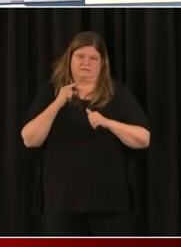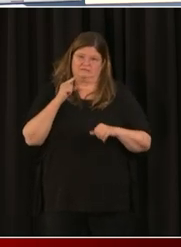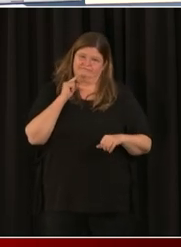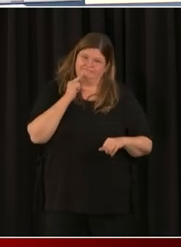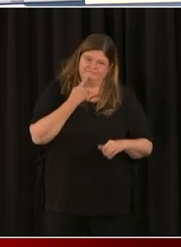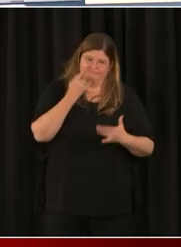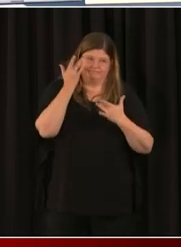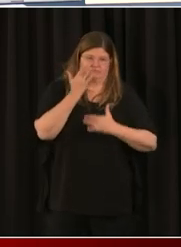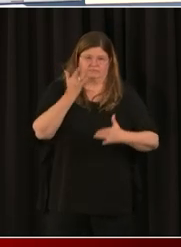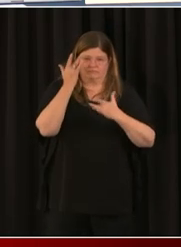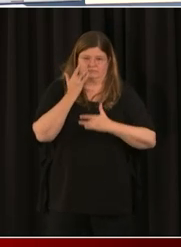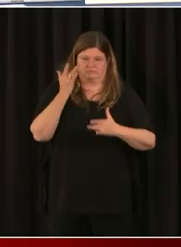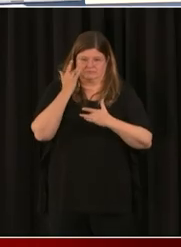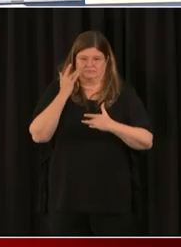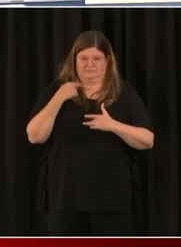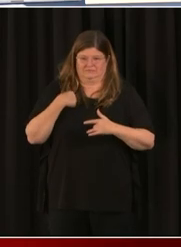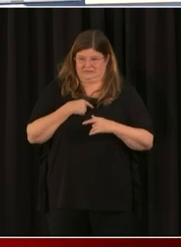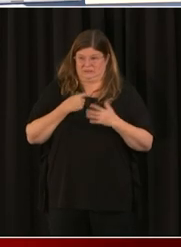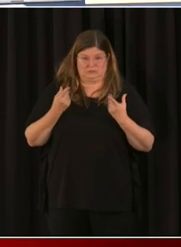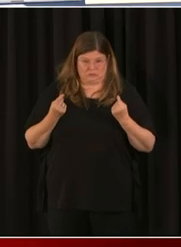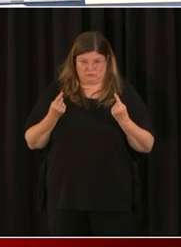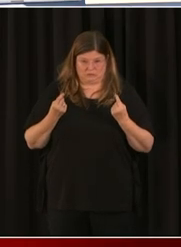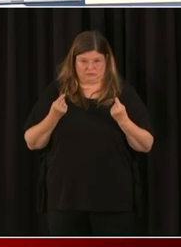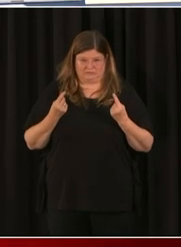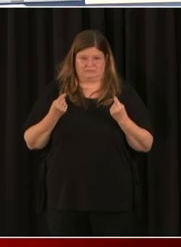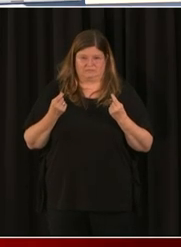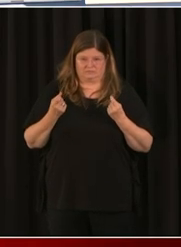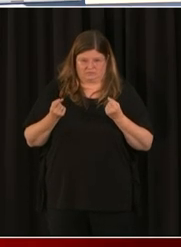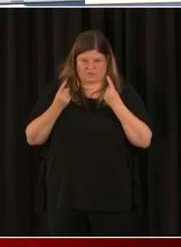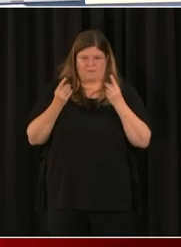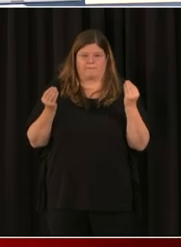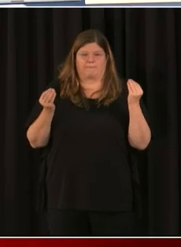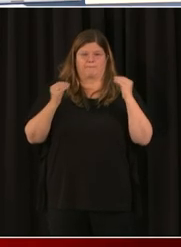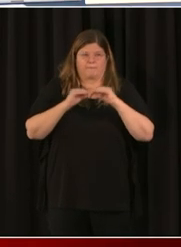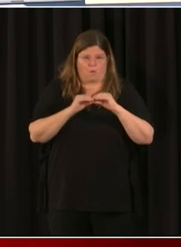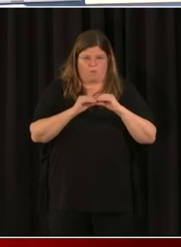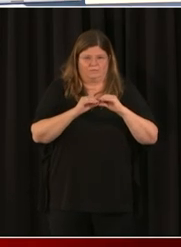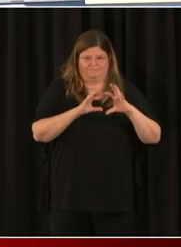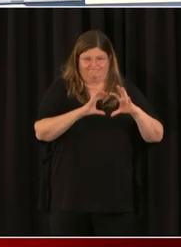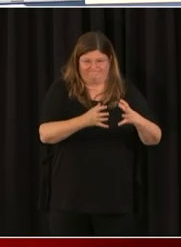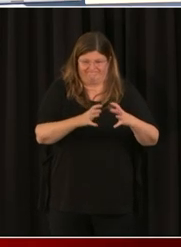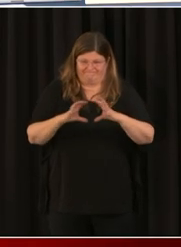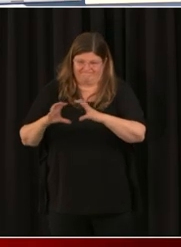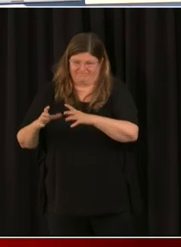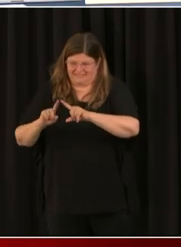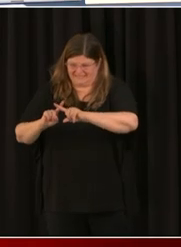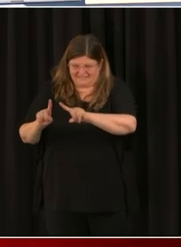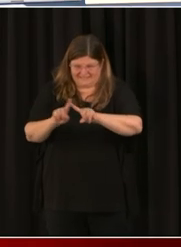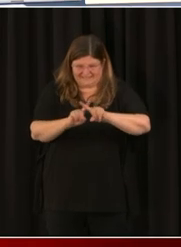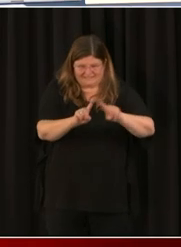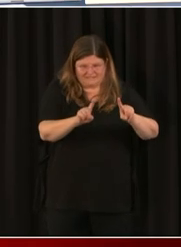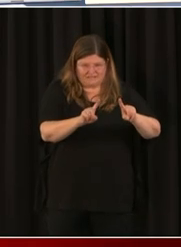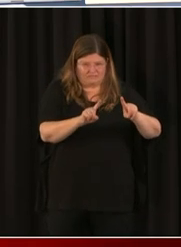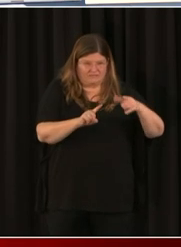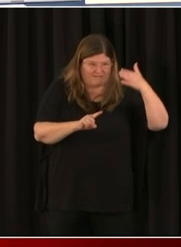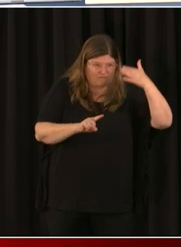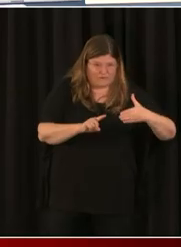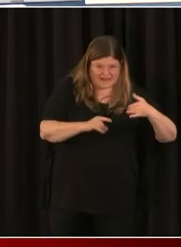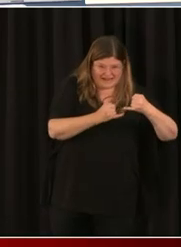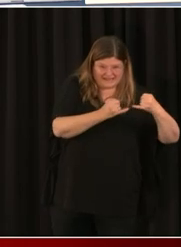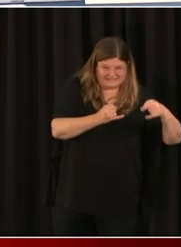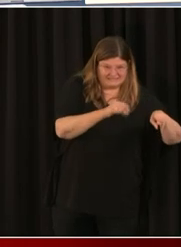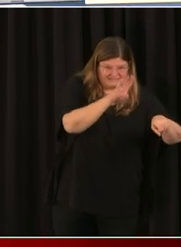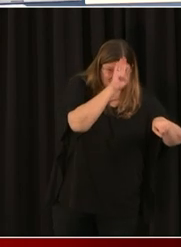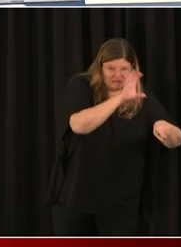So what we have been able to do is understand in a more comprehensive way the difference between frontline essential